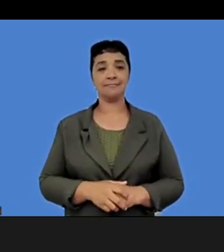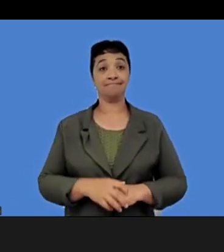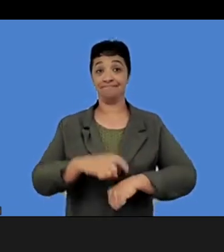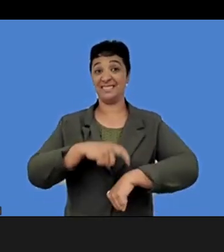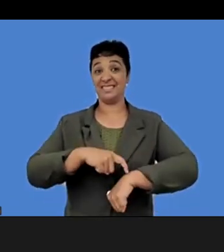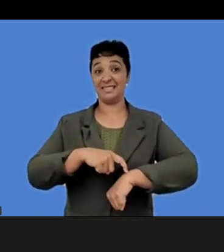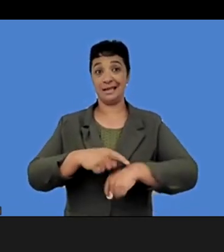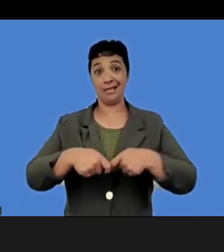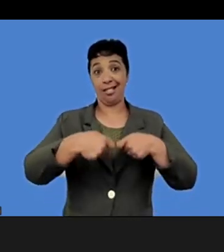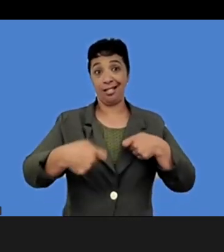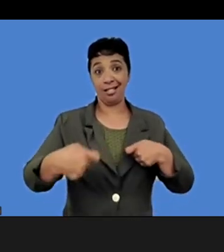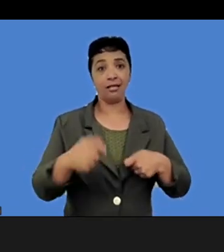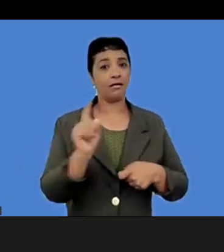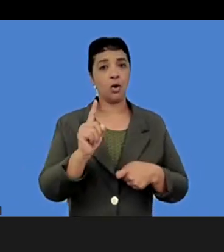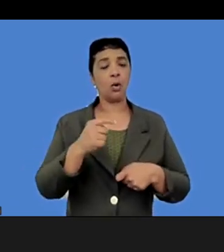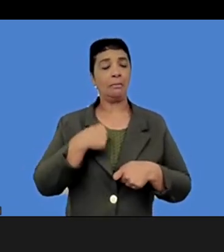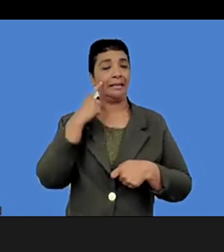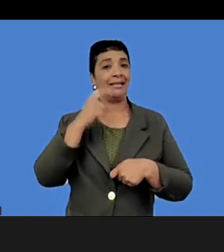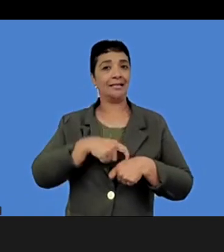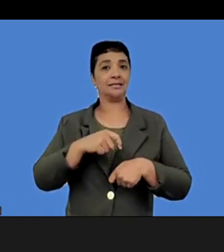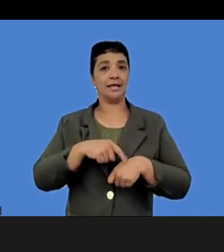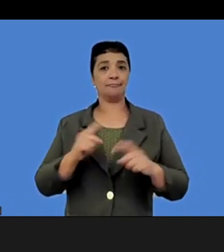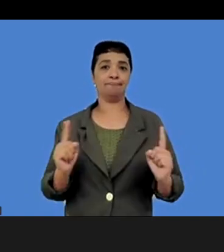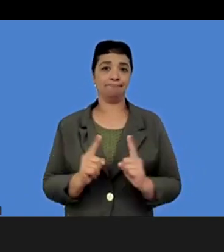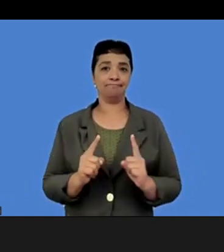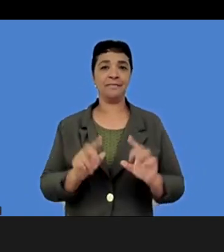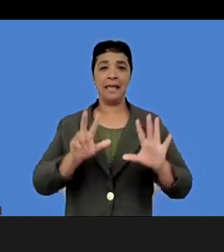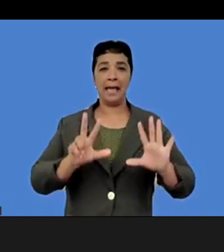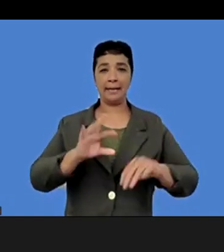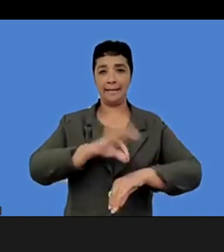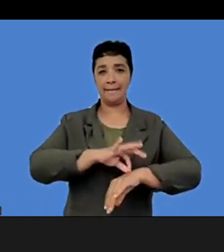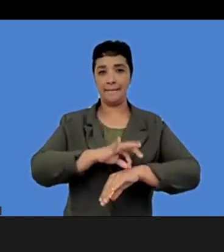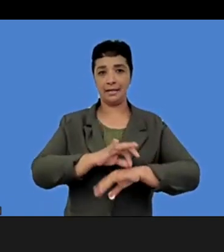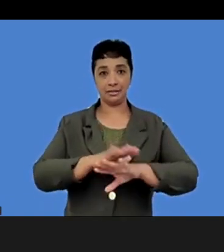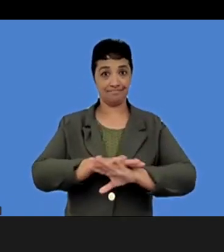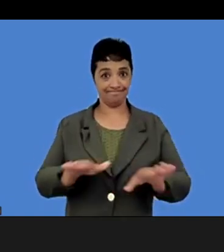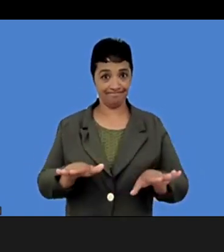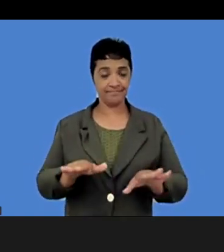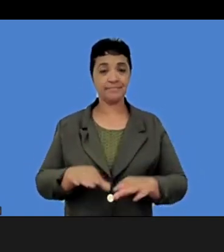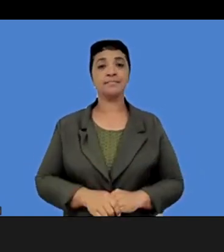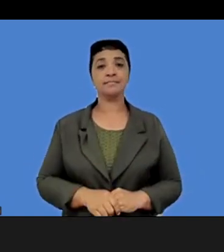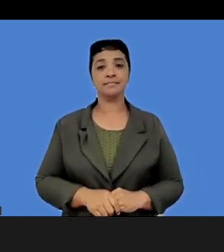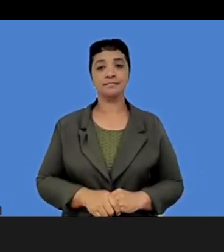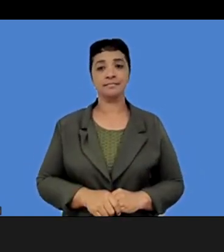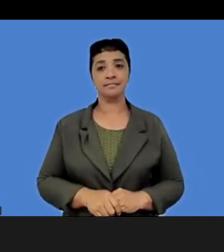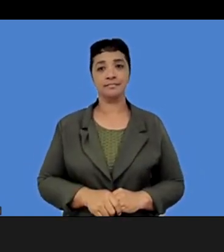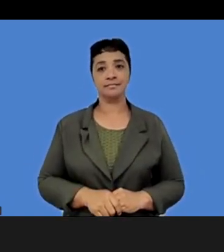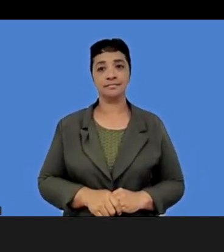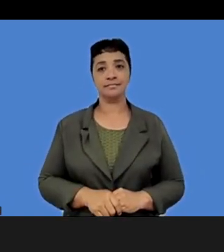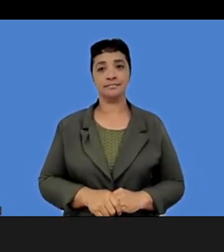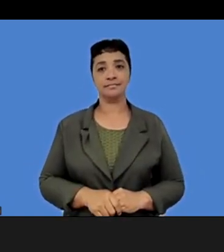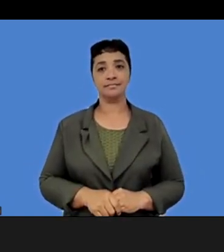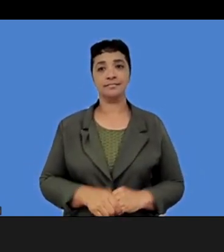of time, so I'm going to keep this at about 8 minutes. I would now like to hand over to